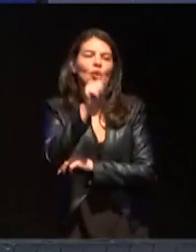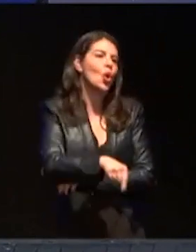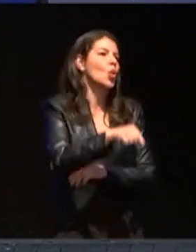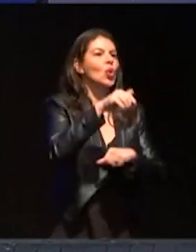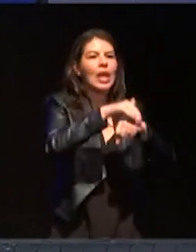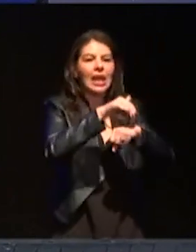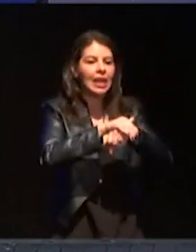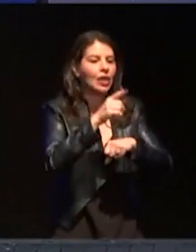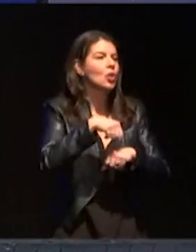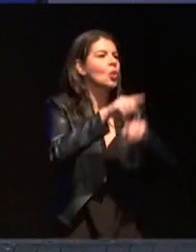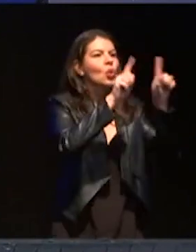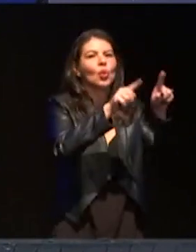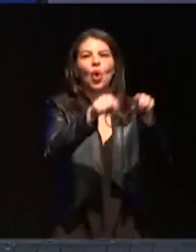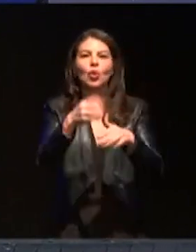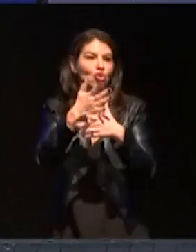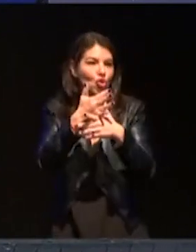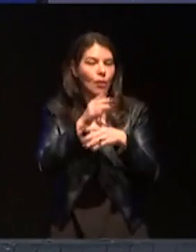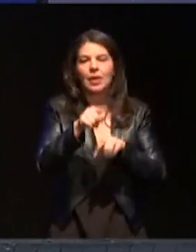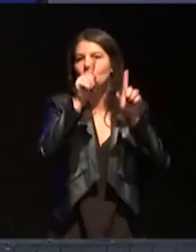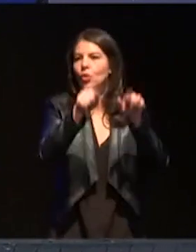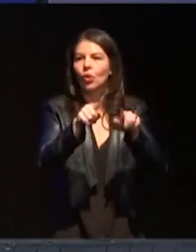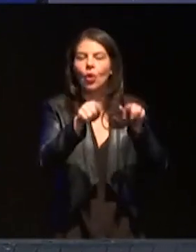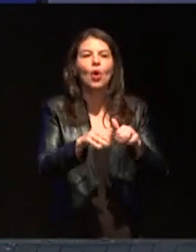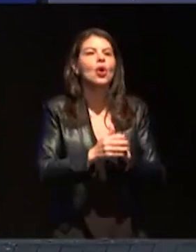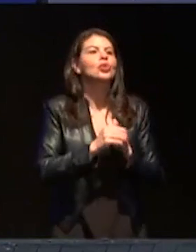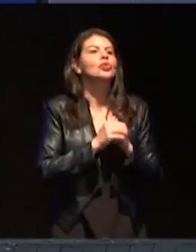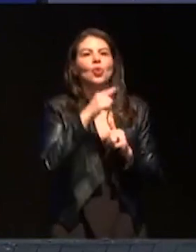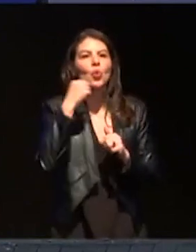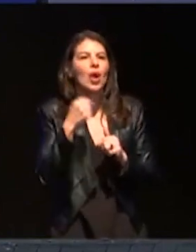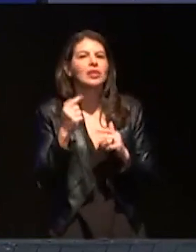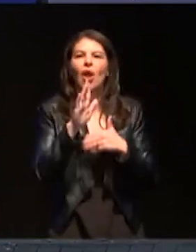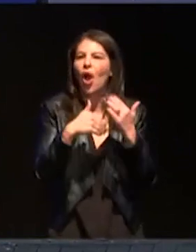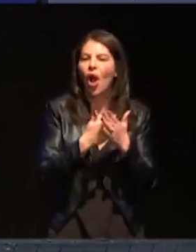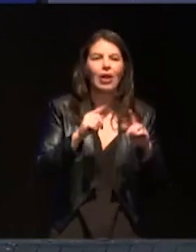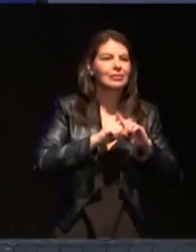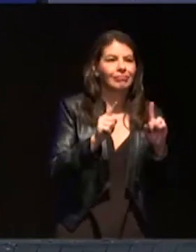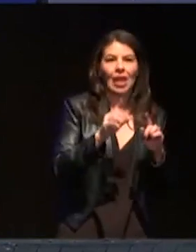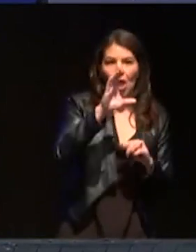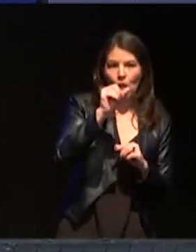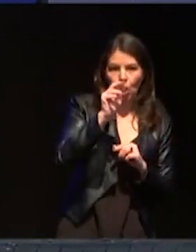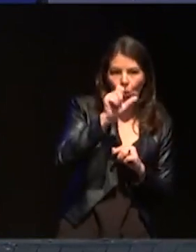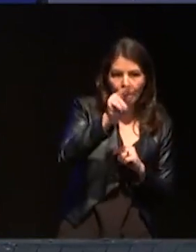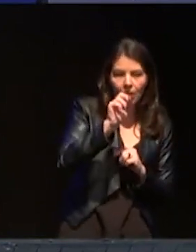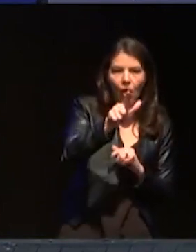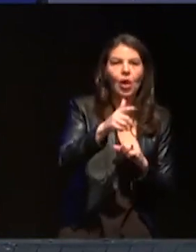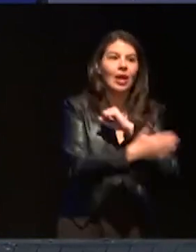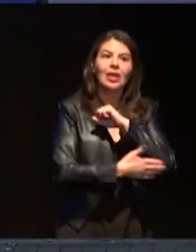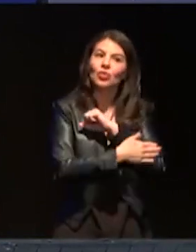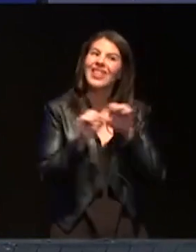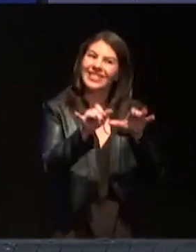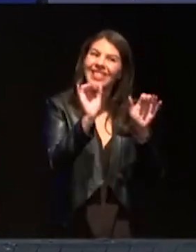Britain, you can go into Germany, you can go into Russia, you can go into the United States, all colonial countries at some point that did